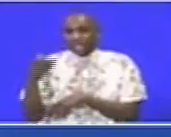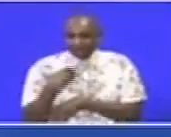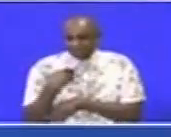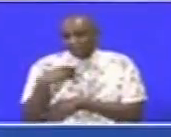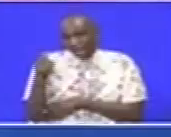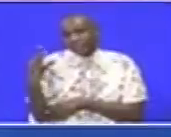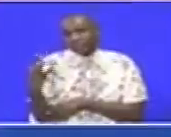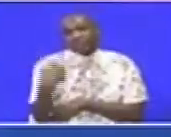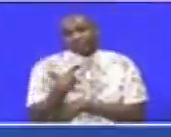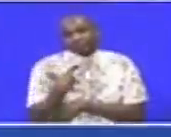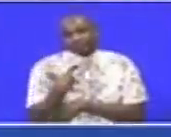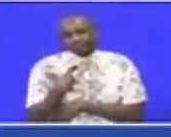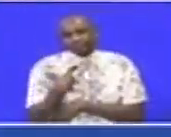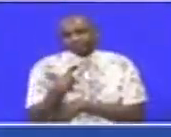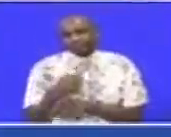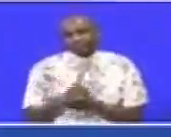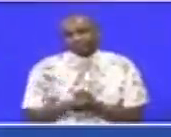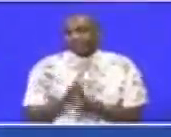three,